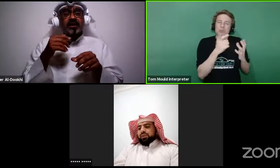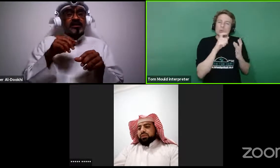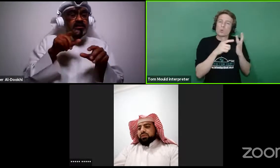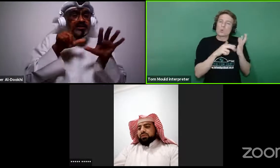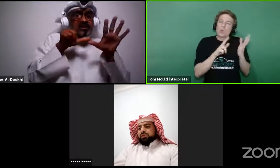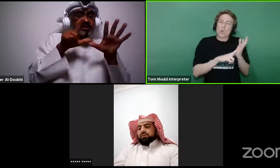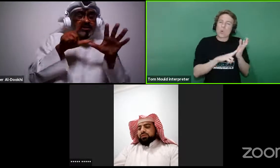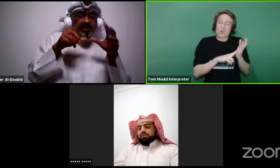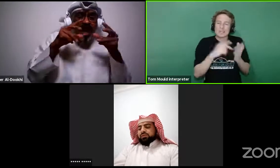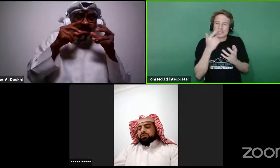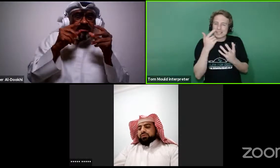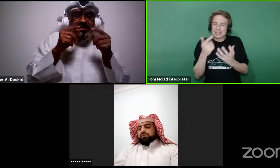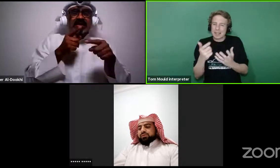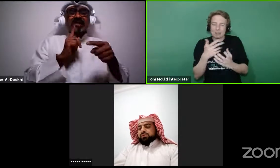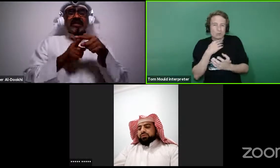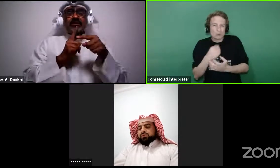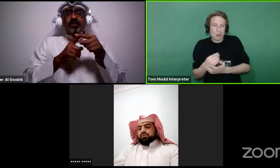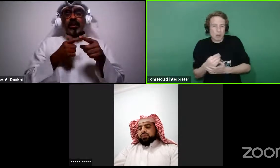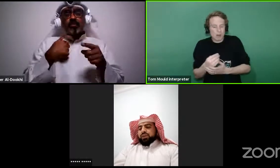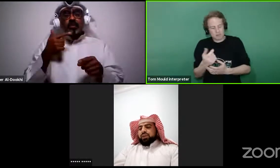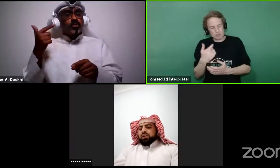people, and that they may know.